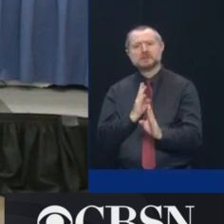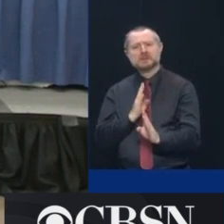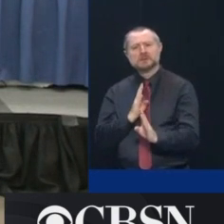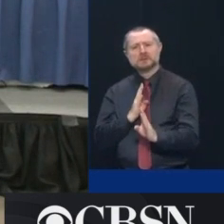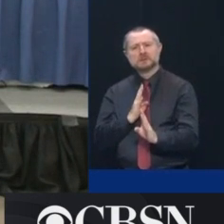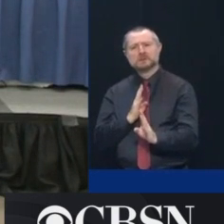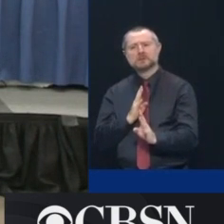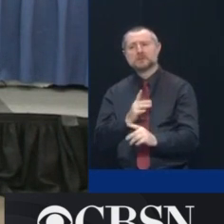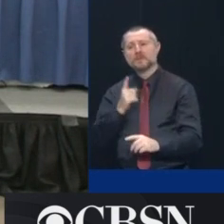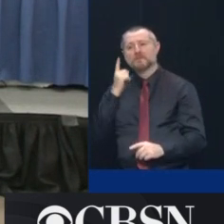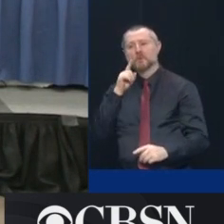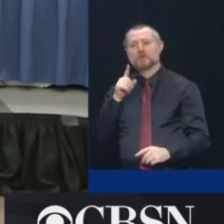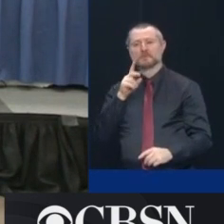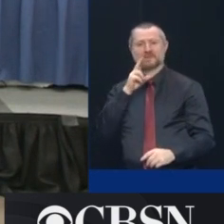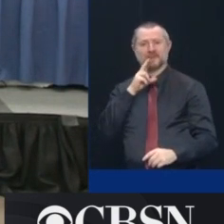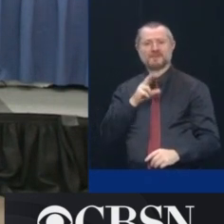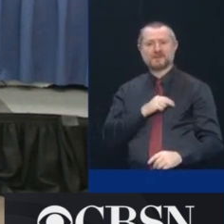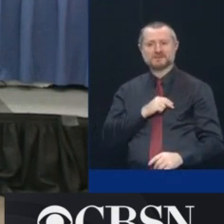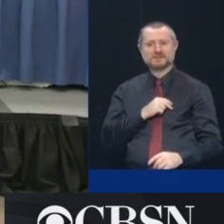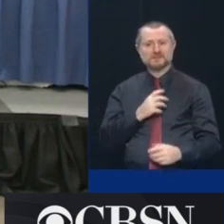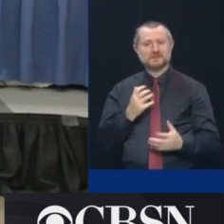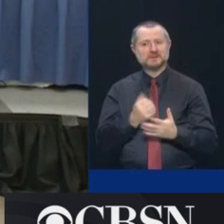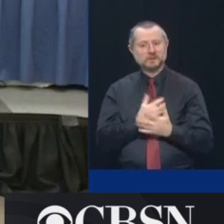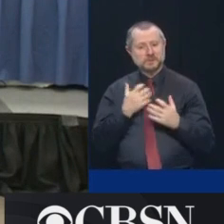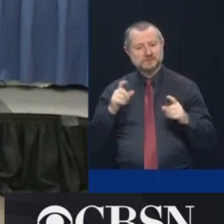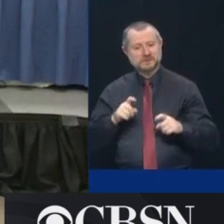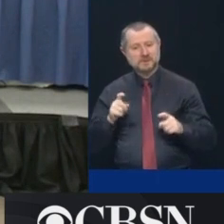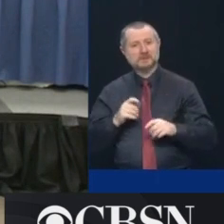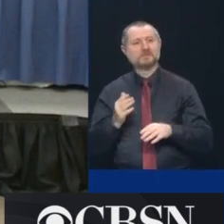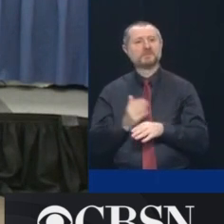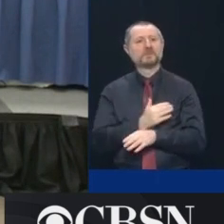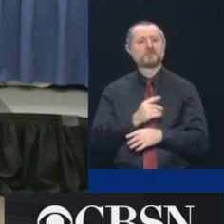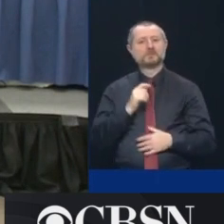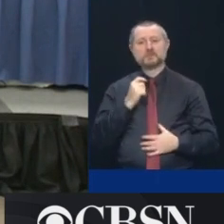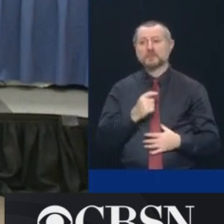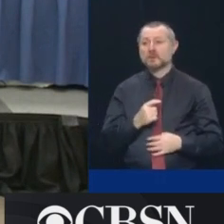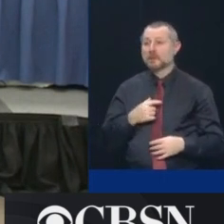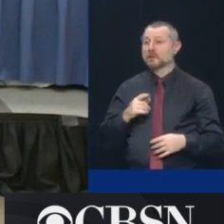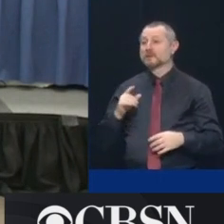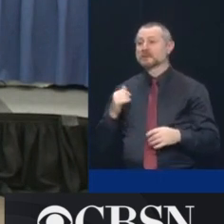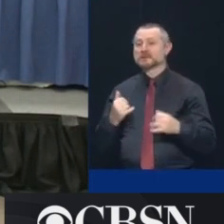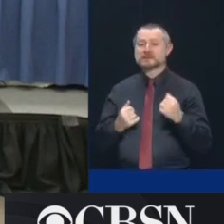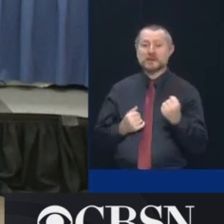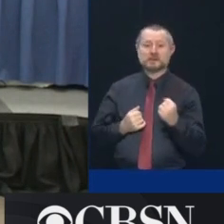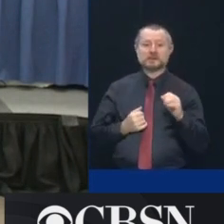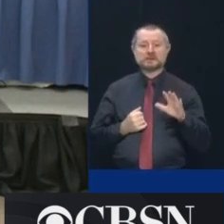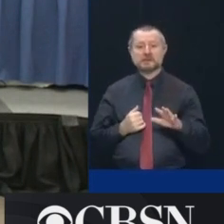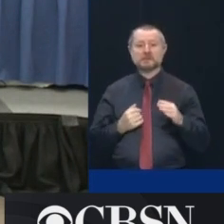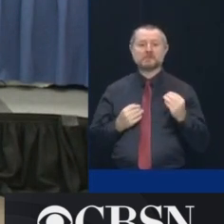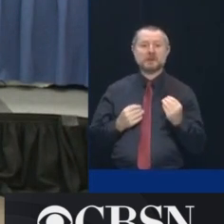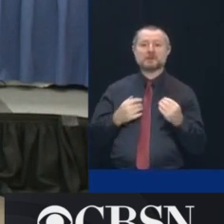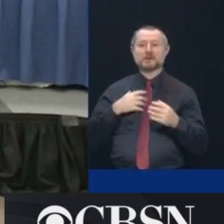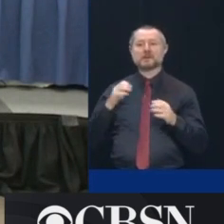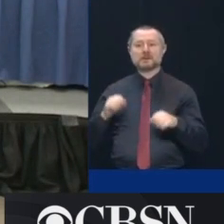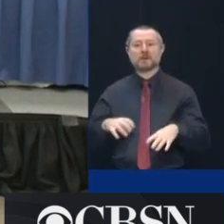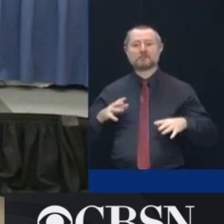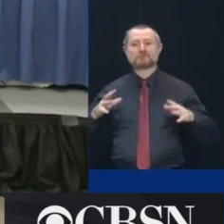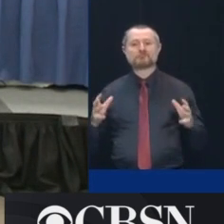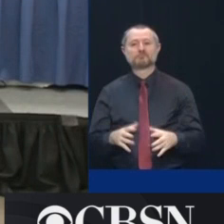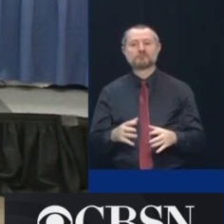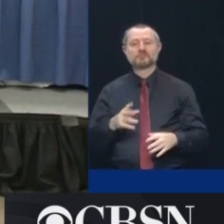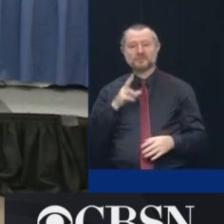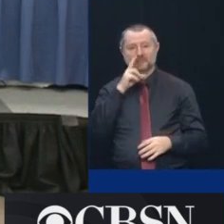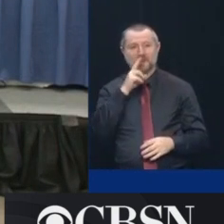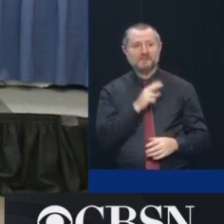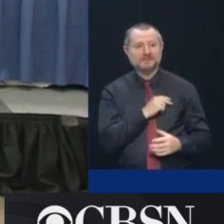They're giving them this idea that they're going to get the COVID test on Saturday, Sunday, Monday, gives them free rein to, enjoy their